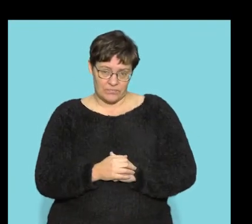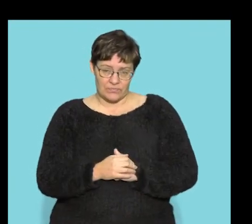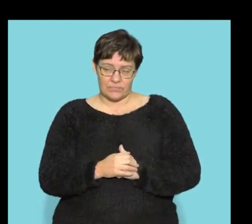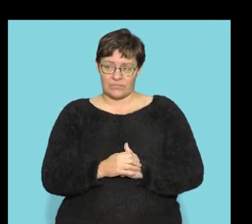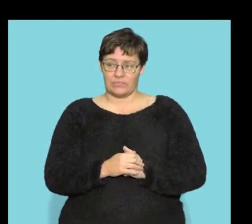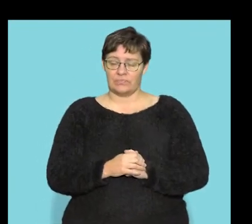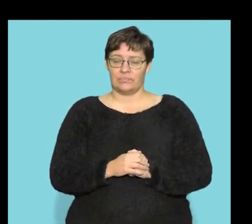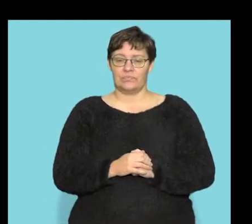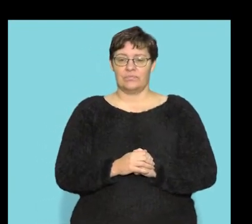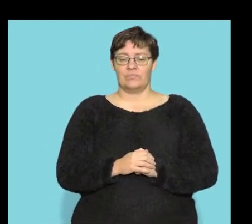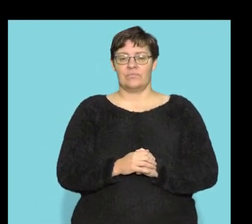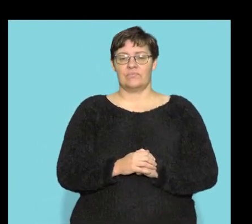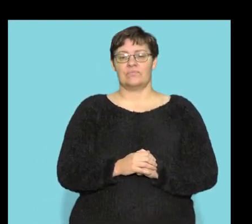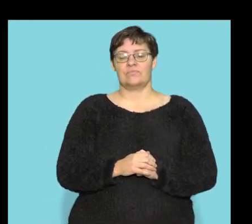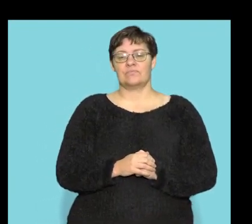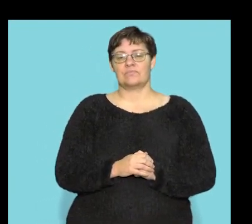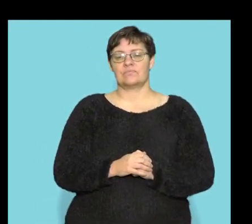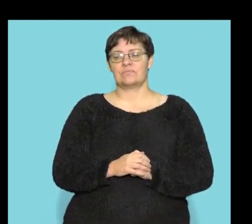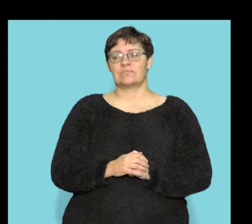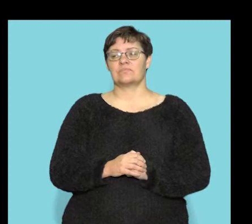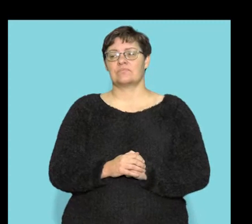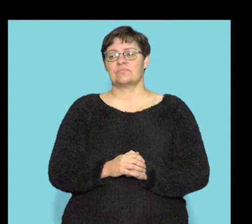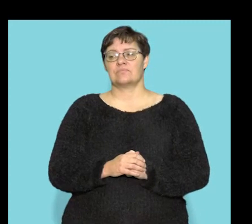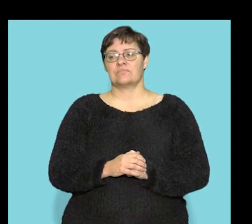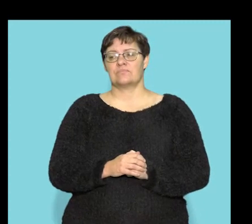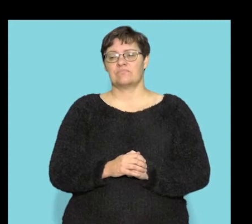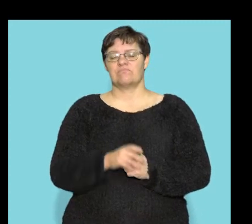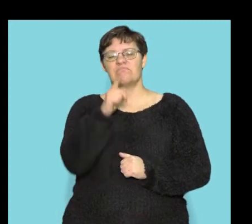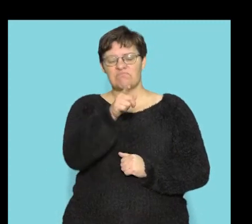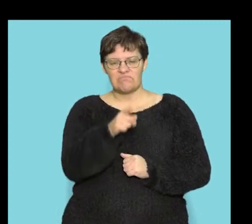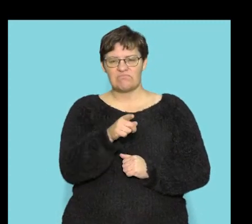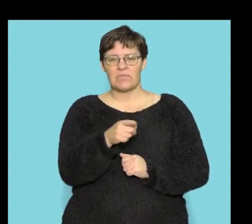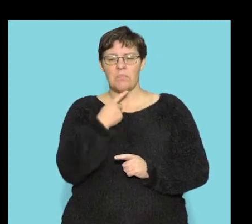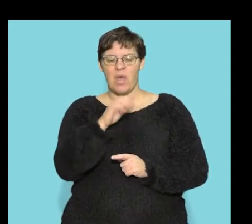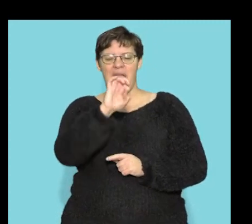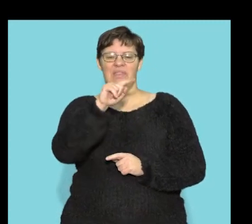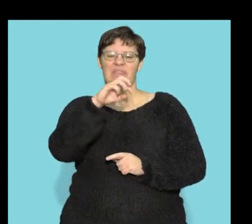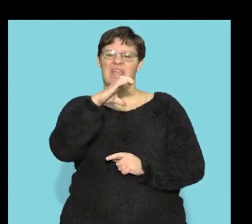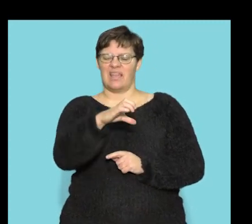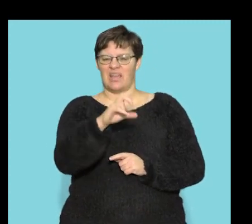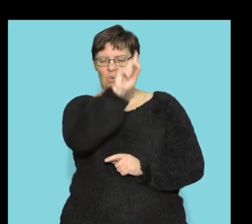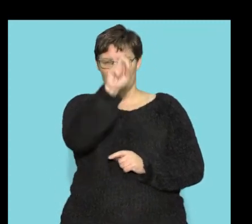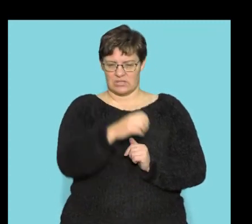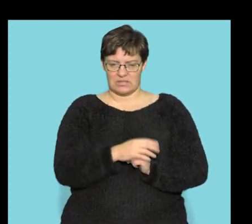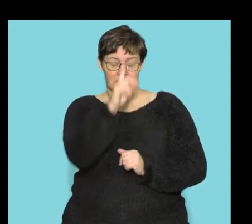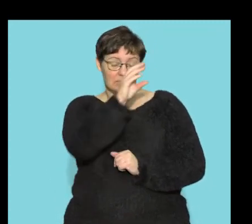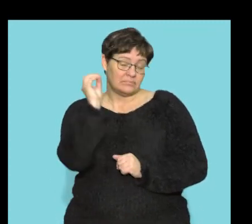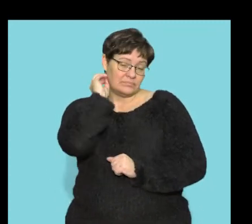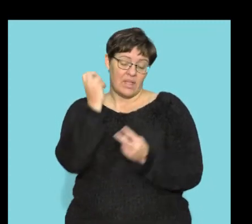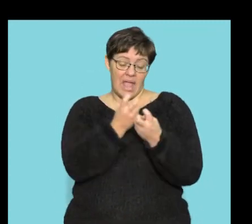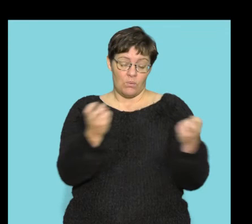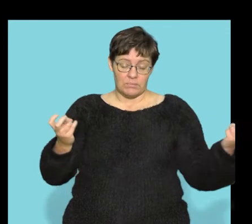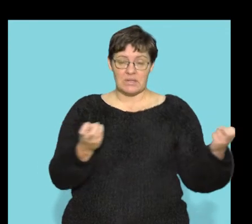Okay, this was a bit of an ethics question, which says here, Take note that equipment with a cost price